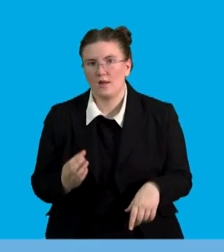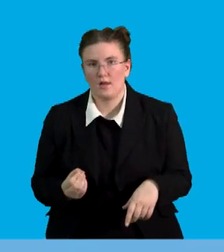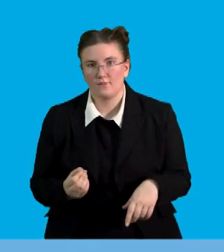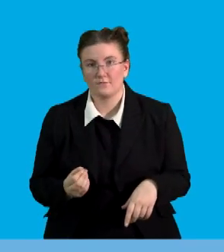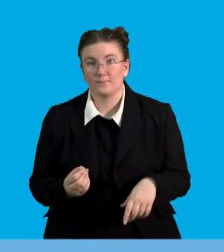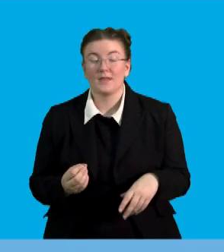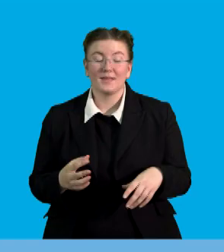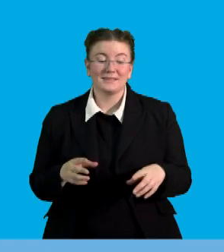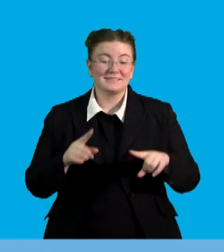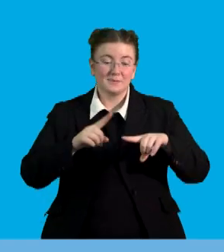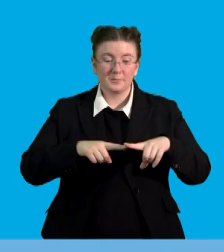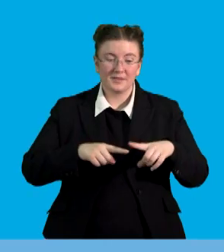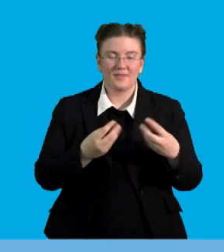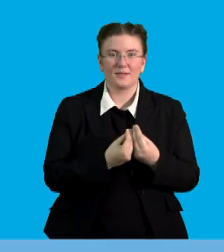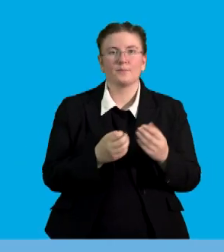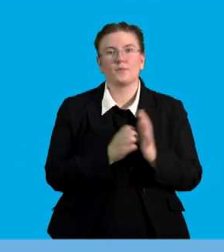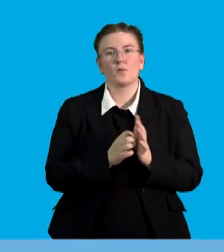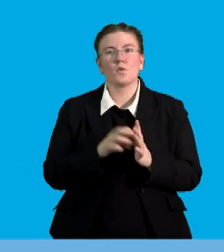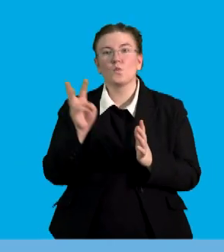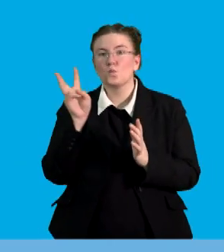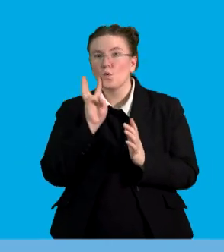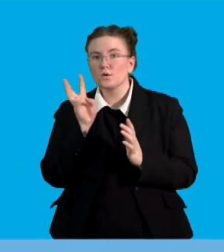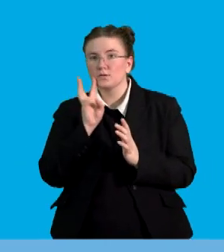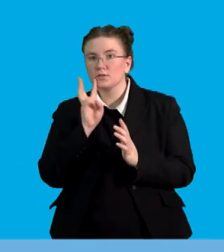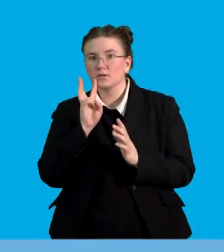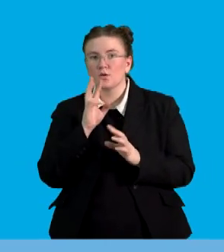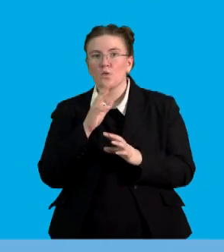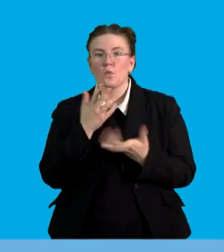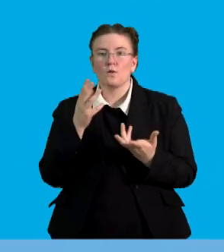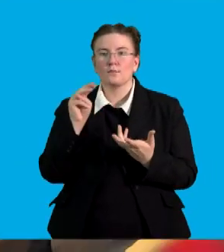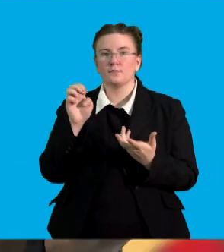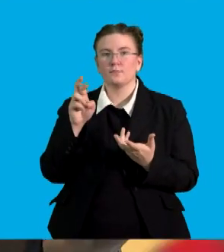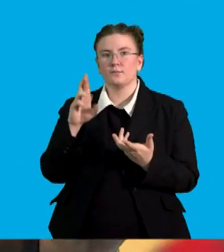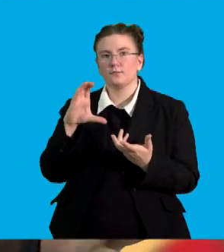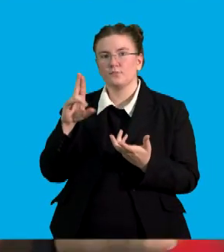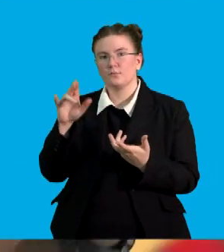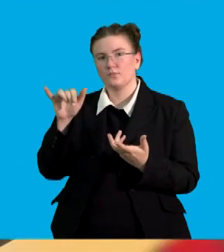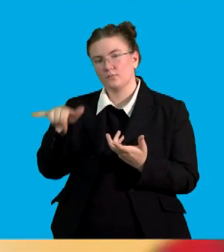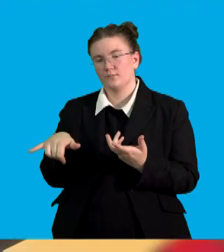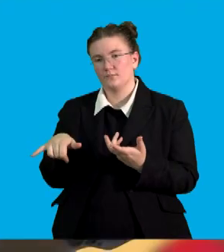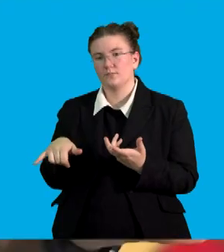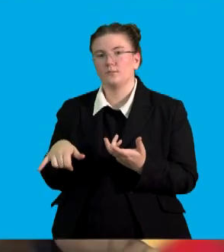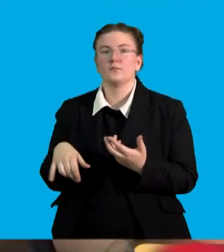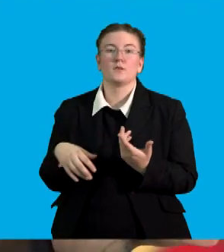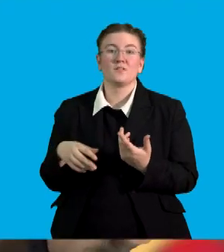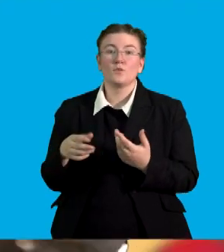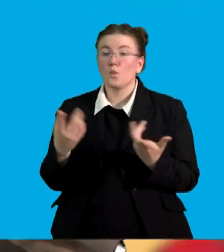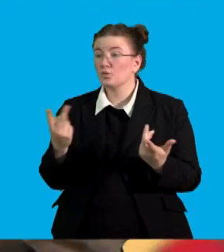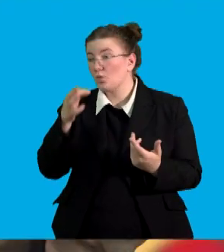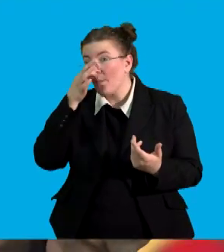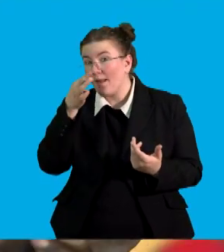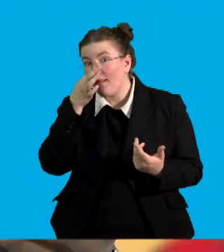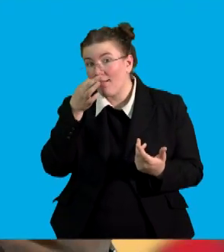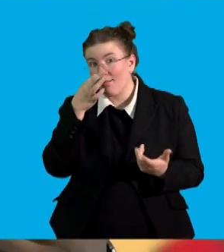of the material affects the density. So when you're looking at water and when looking at mercury at room temperature, those are two different liquids.